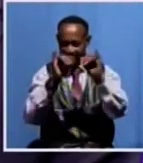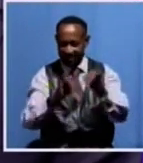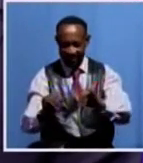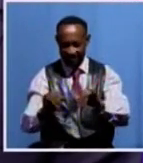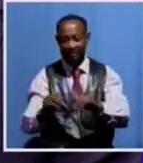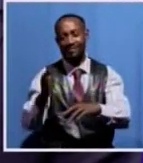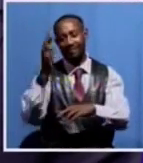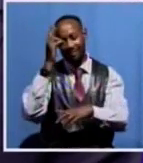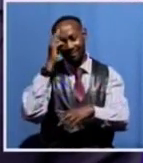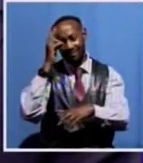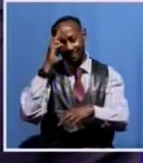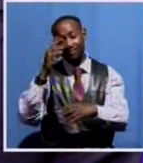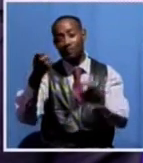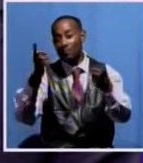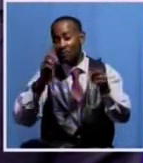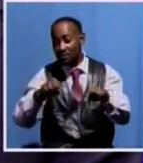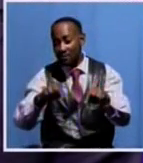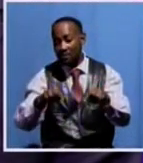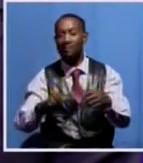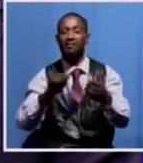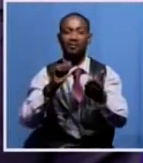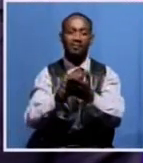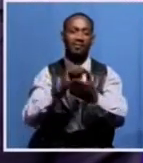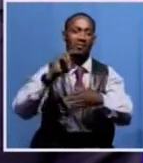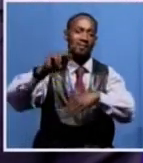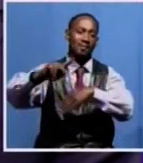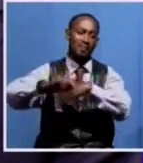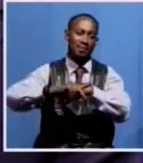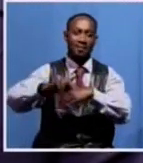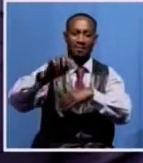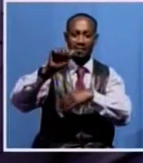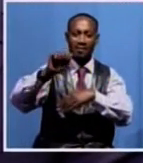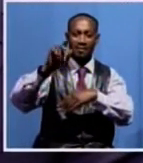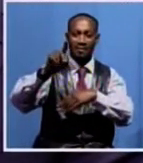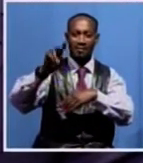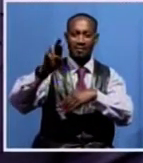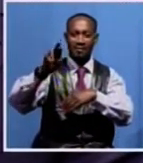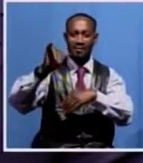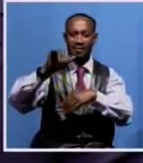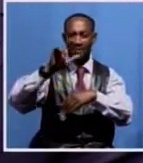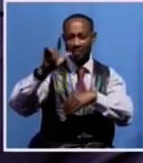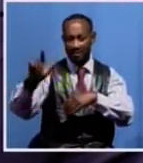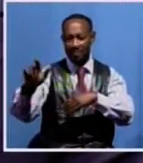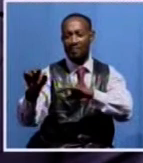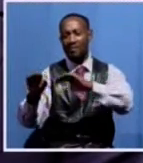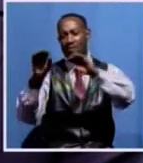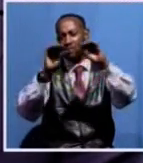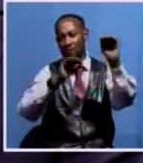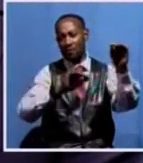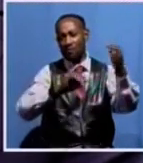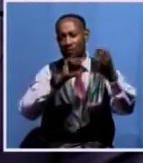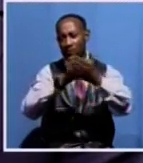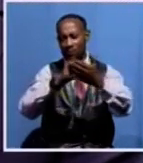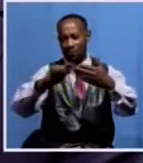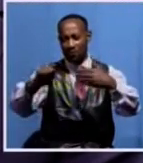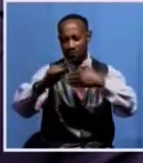implementation was April this year, right? It wasn't done. And then it was shifted later, I think, to August. Again, it wasn't done.